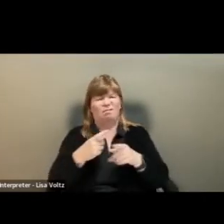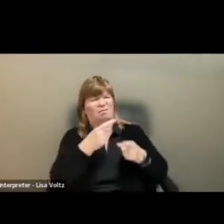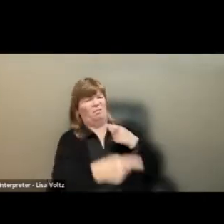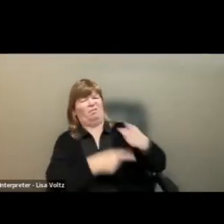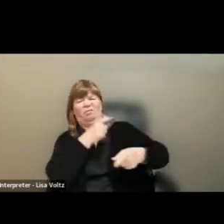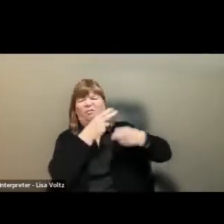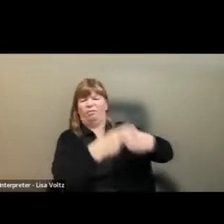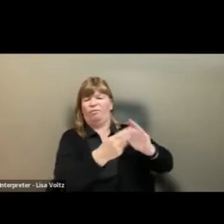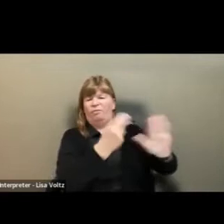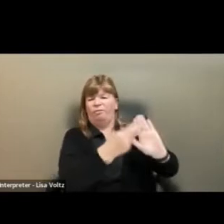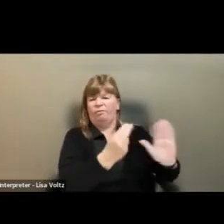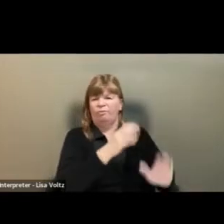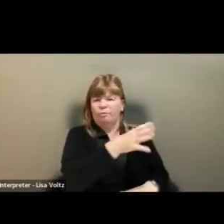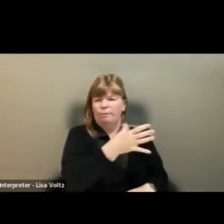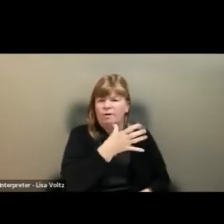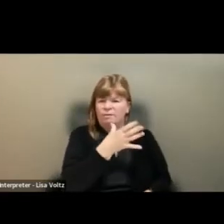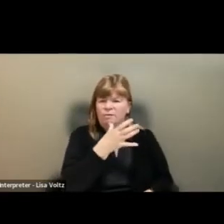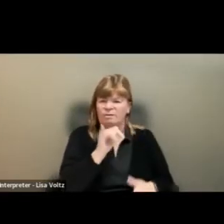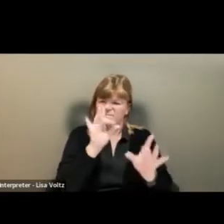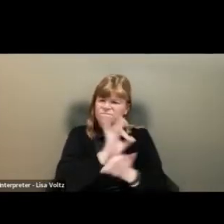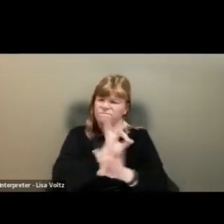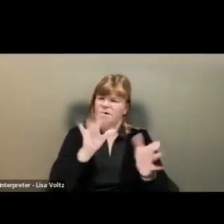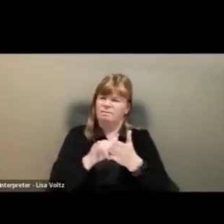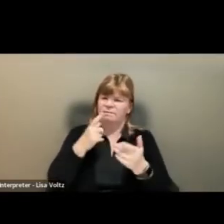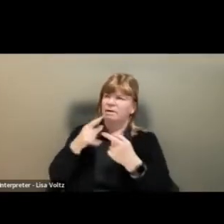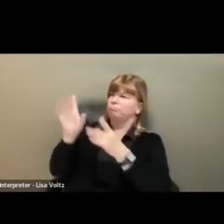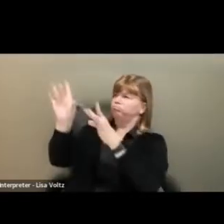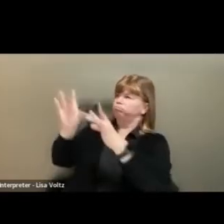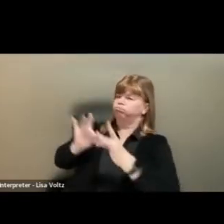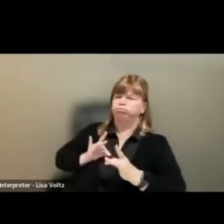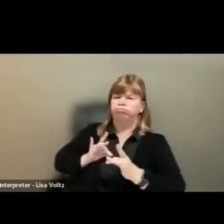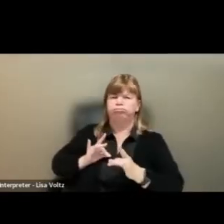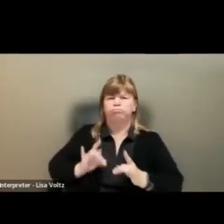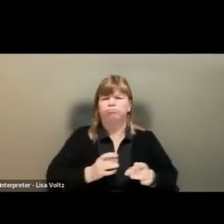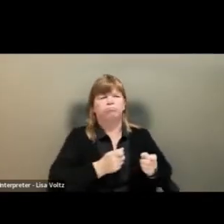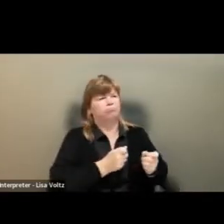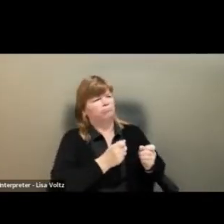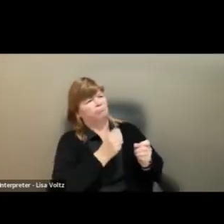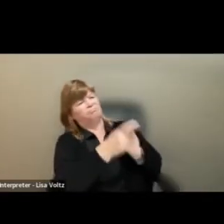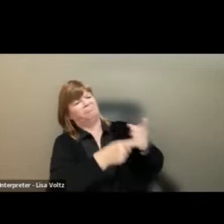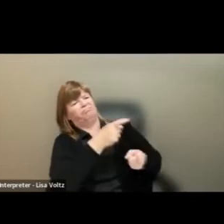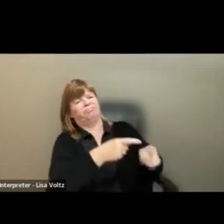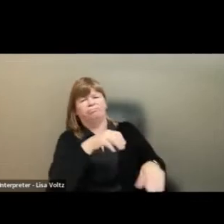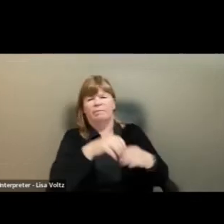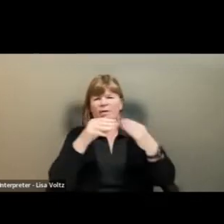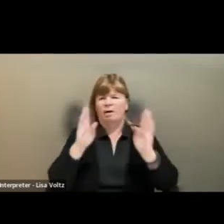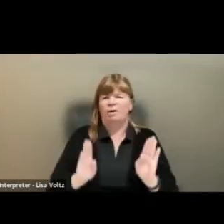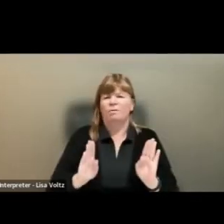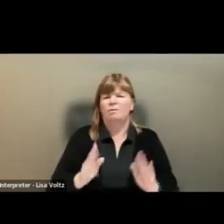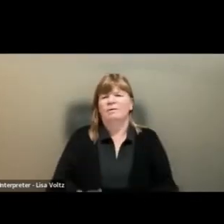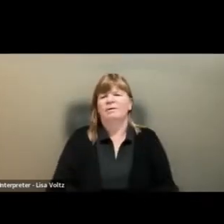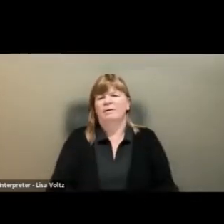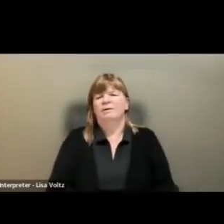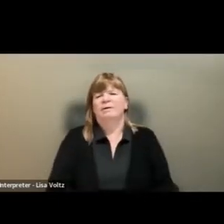the violence that's modeled in the home. So I really, really think it is impossible for a victim or a mom to be the